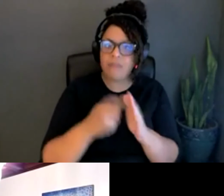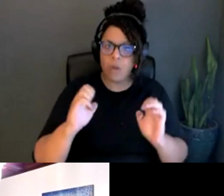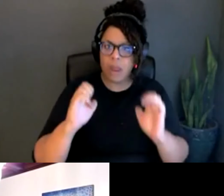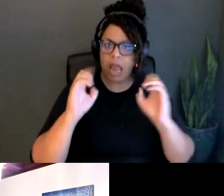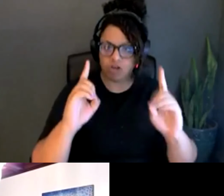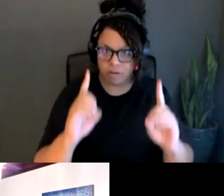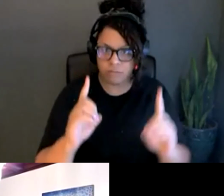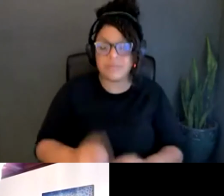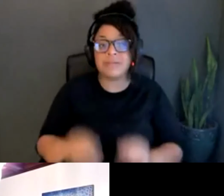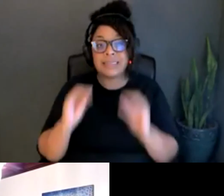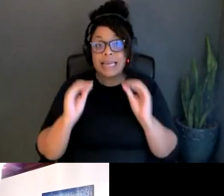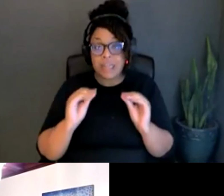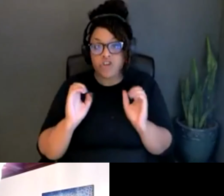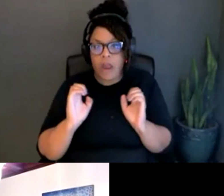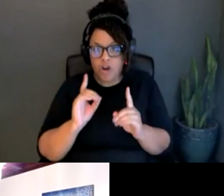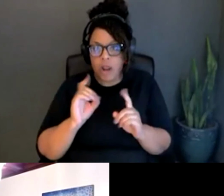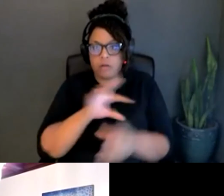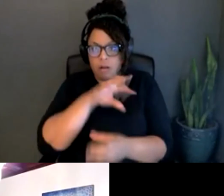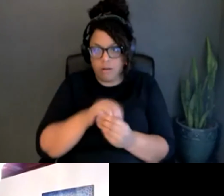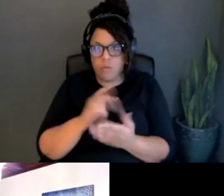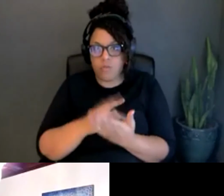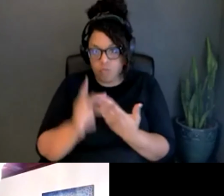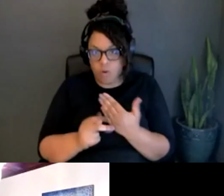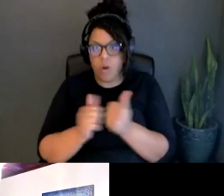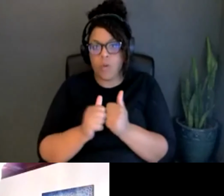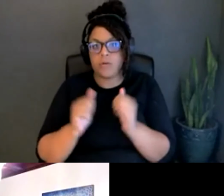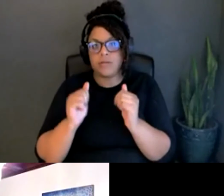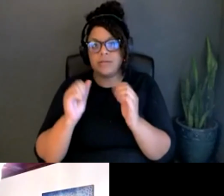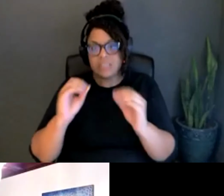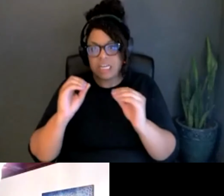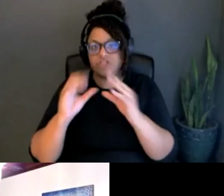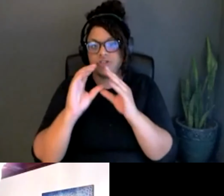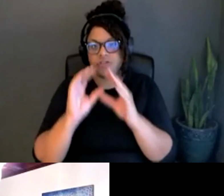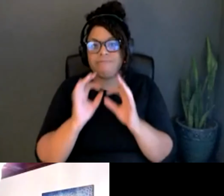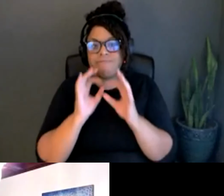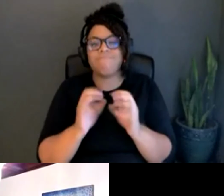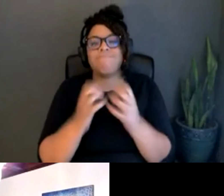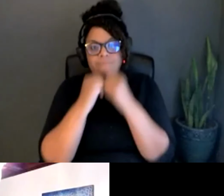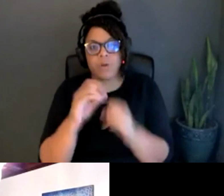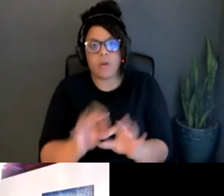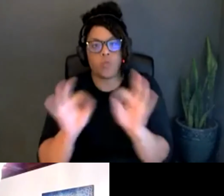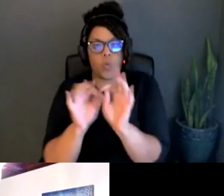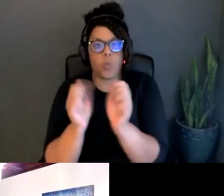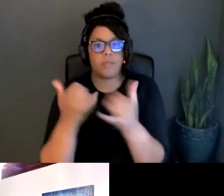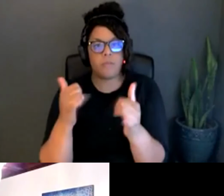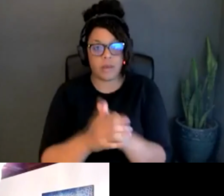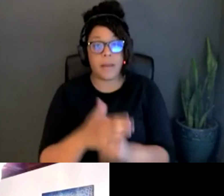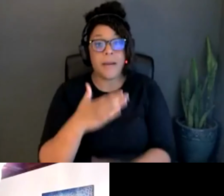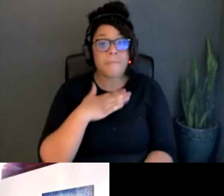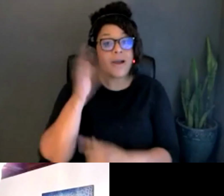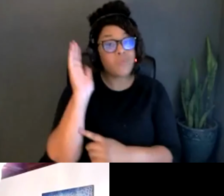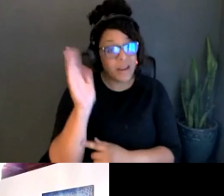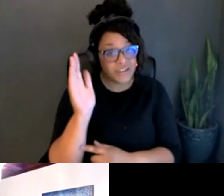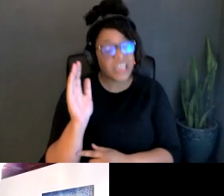education on the value and the importance of play. And so you notice at the outset of my presentation, I provided